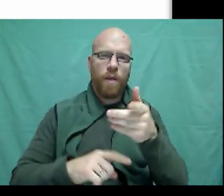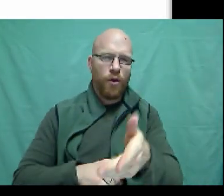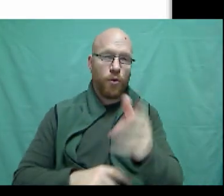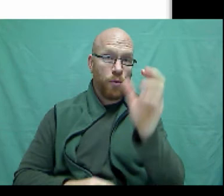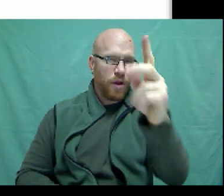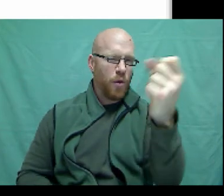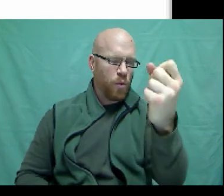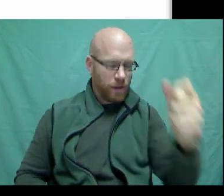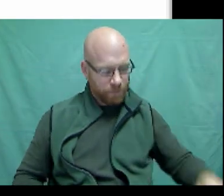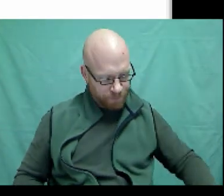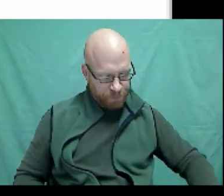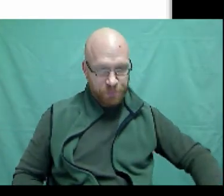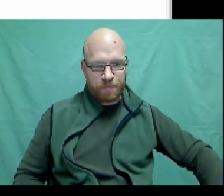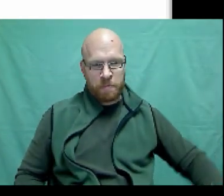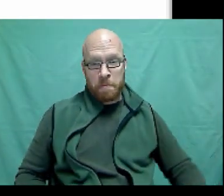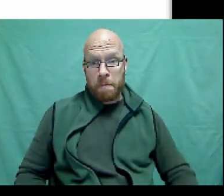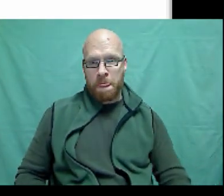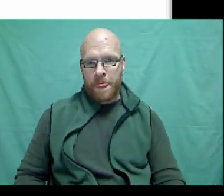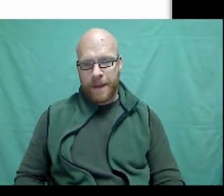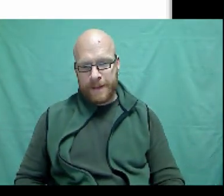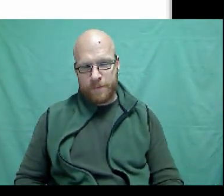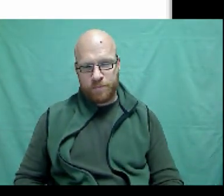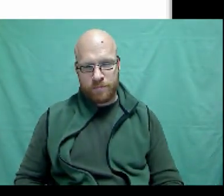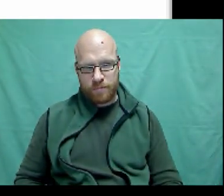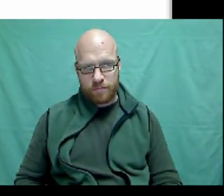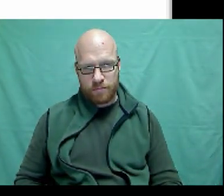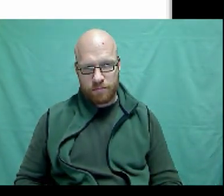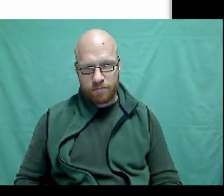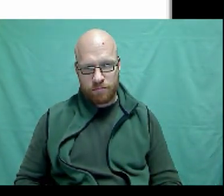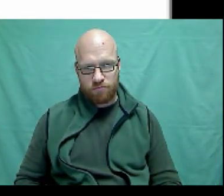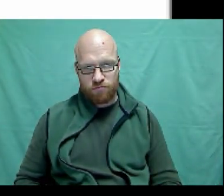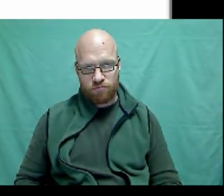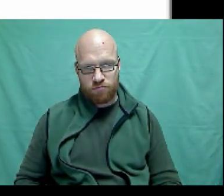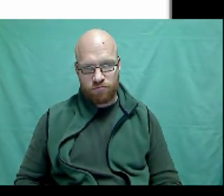And we'll see how this works, and we will check this answer as well. All right?